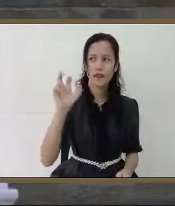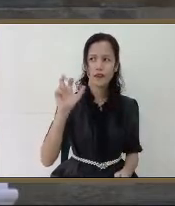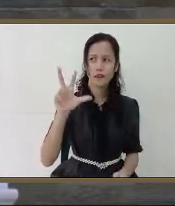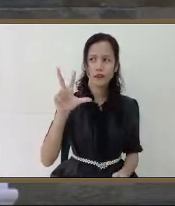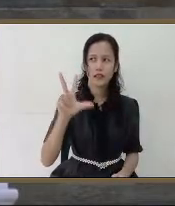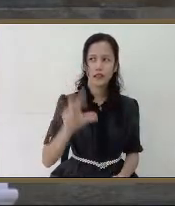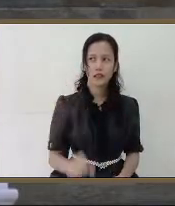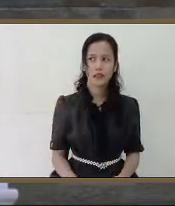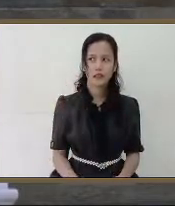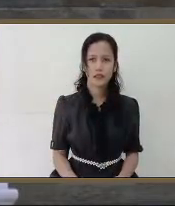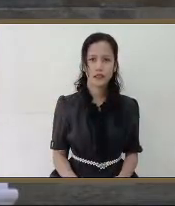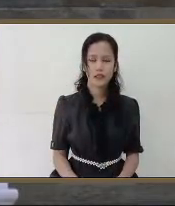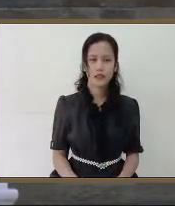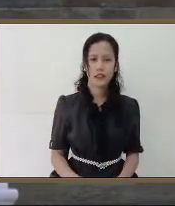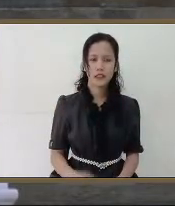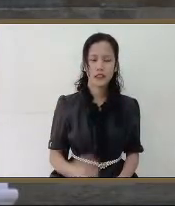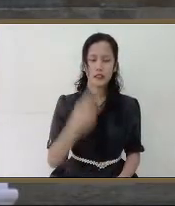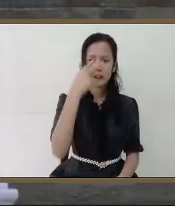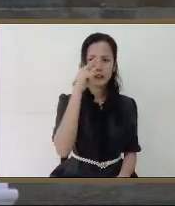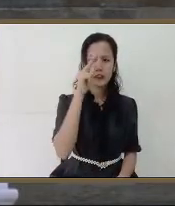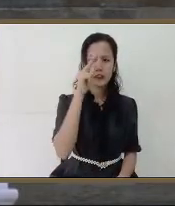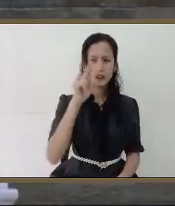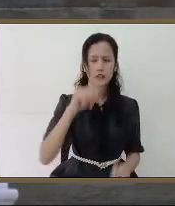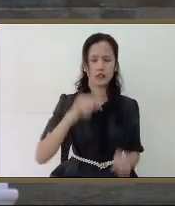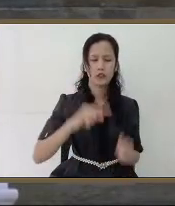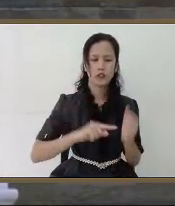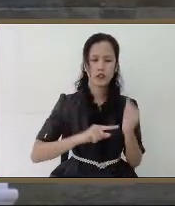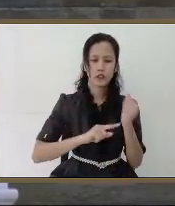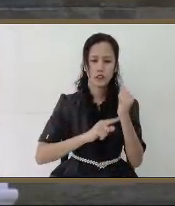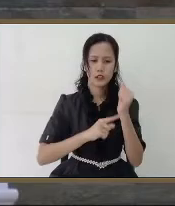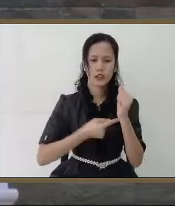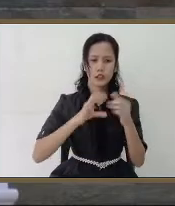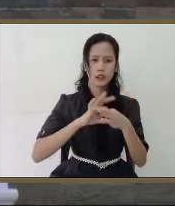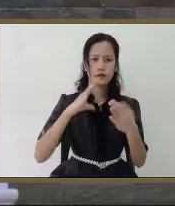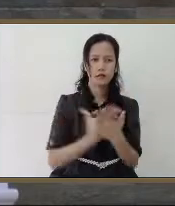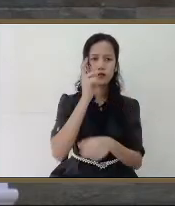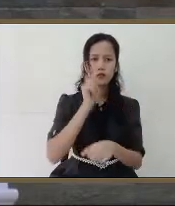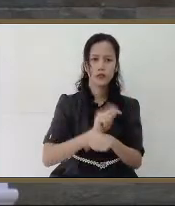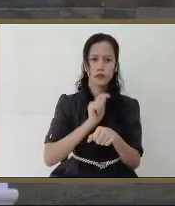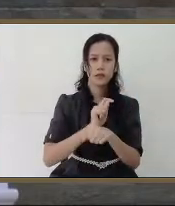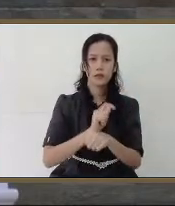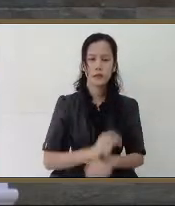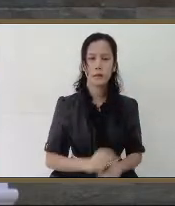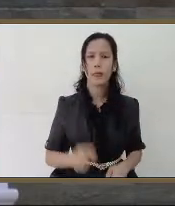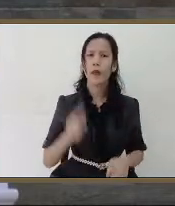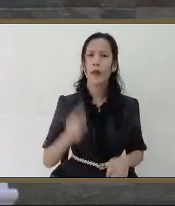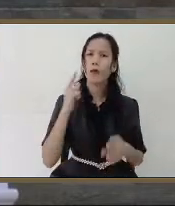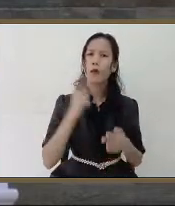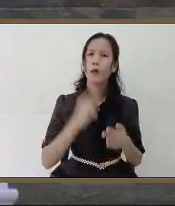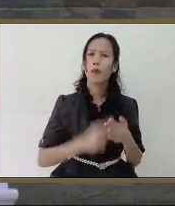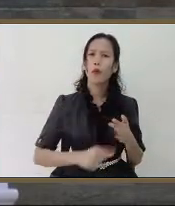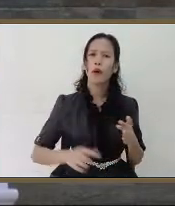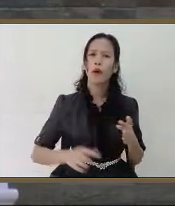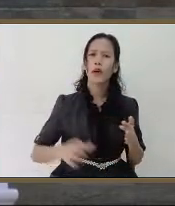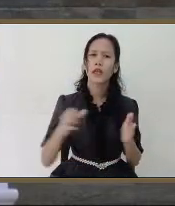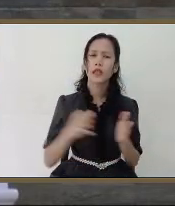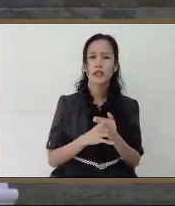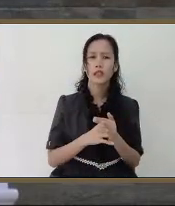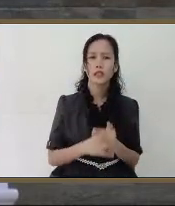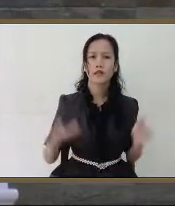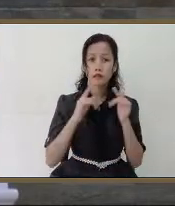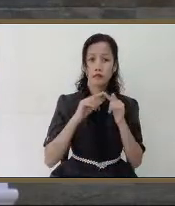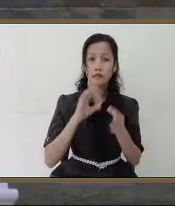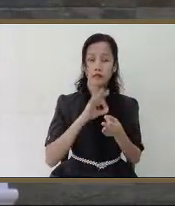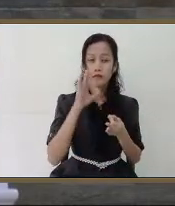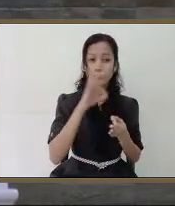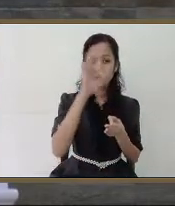new temple. Yung new temple, kasi nagtatayo nga po sila. Ano naman po ang reflection yan? Spiritual restoration yan is